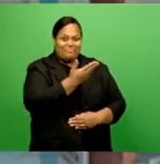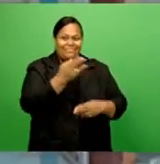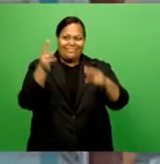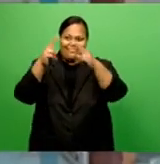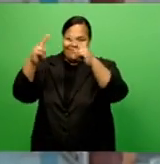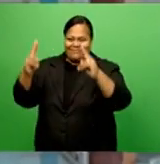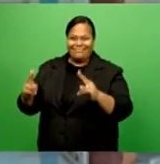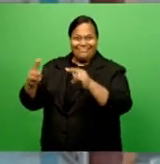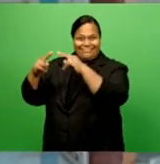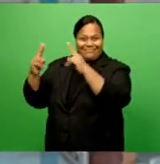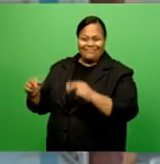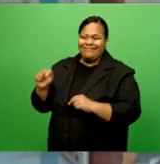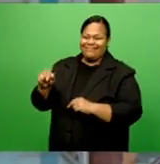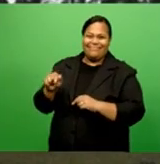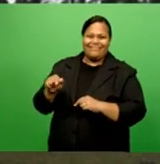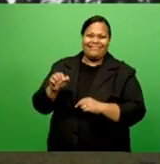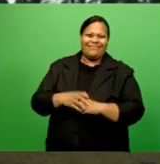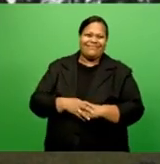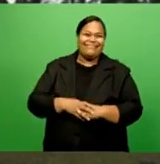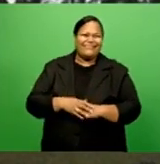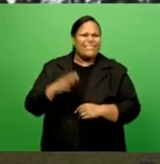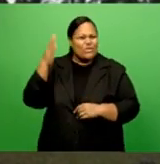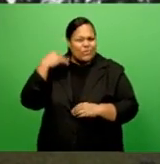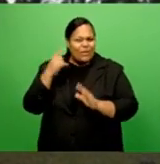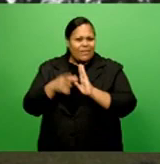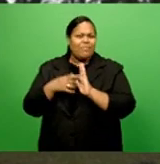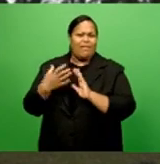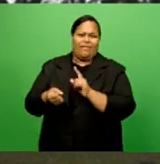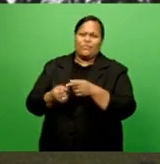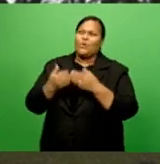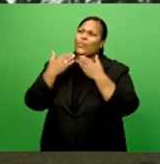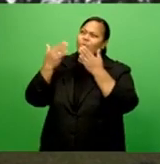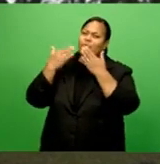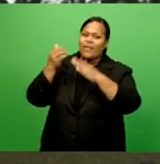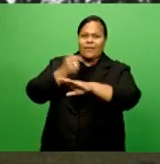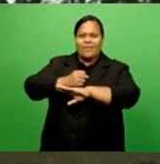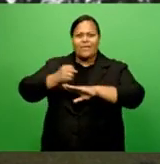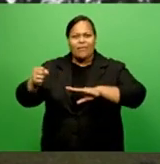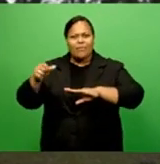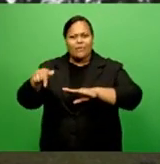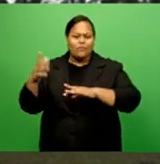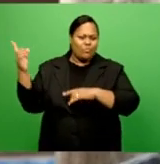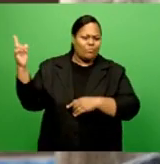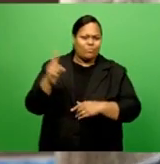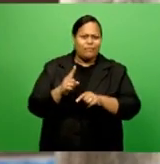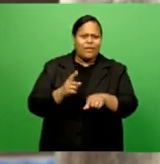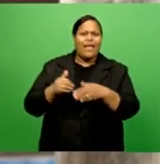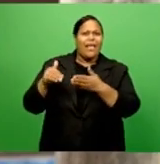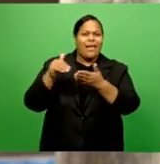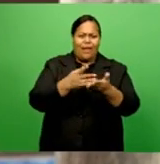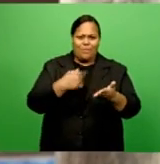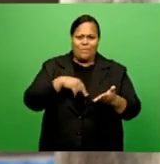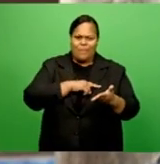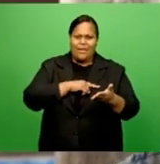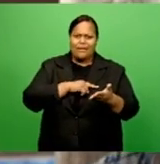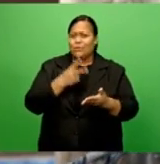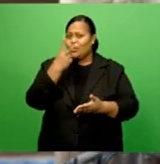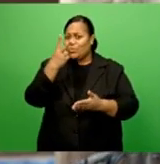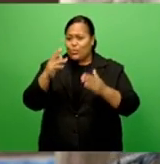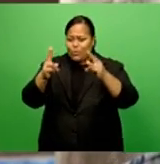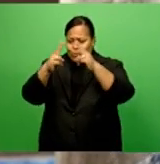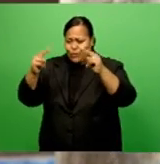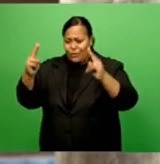thank the government of the day that they come and help us here. So we have got the 2 tents here. RFMF group